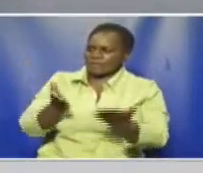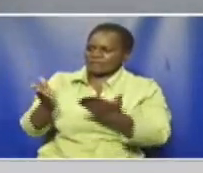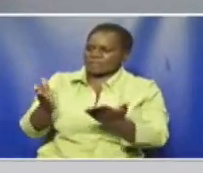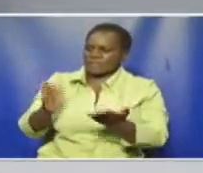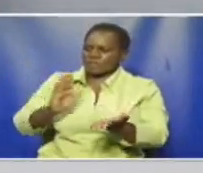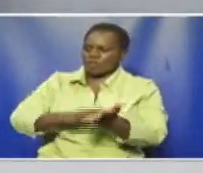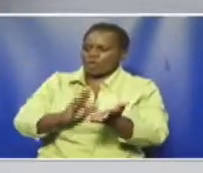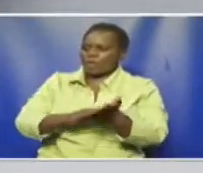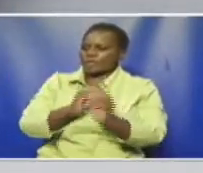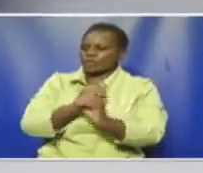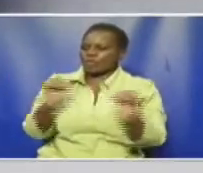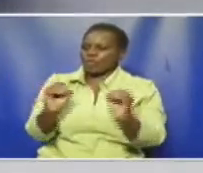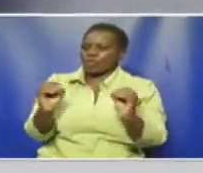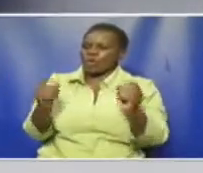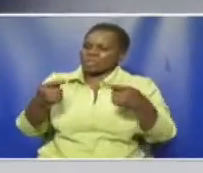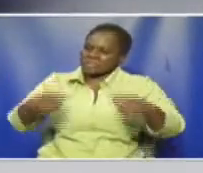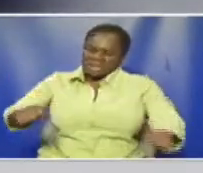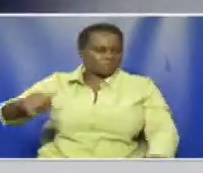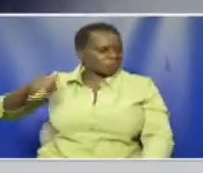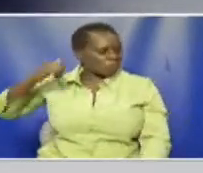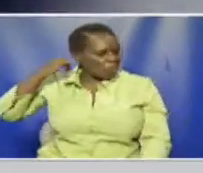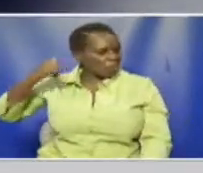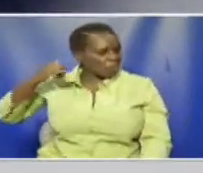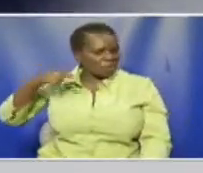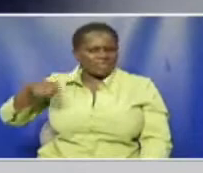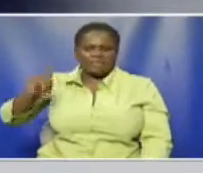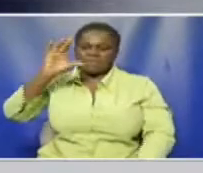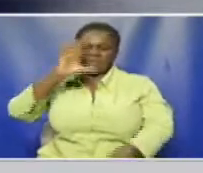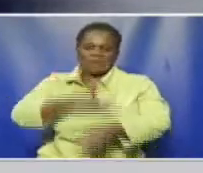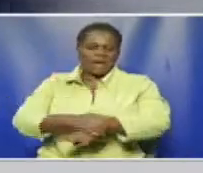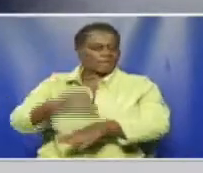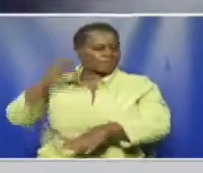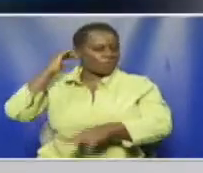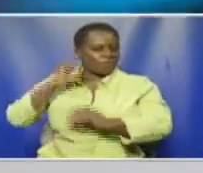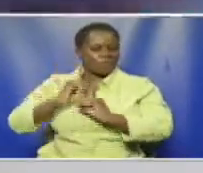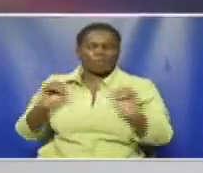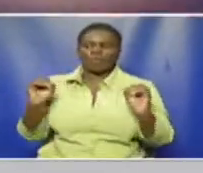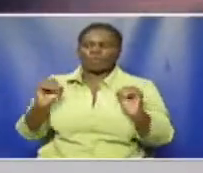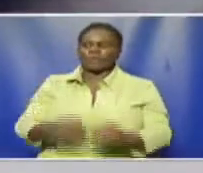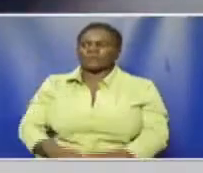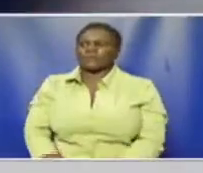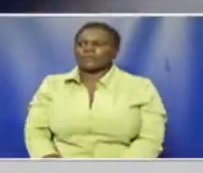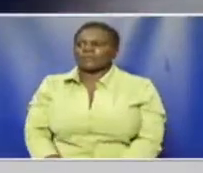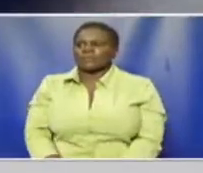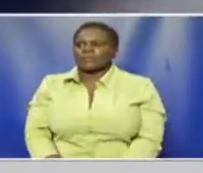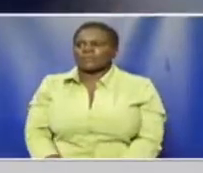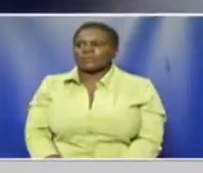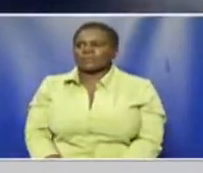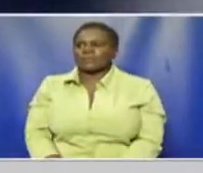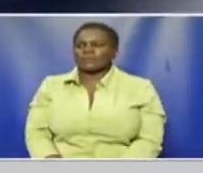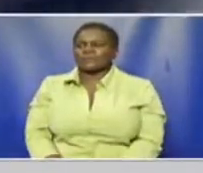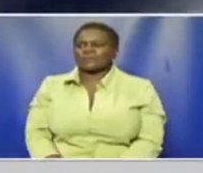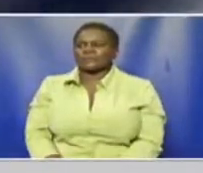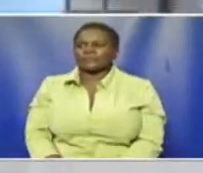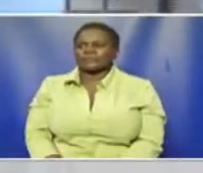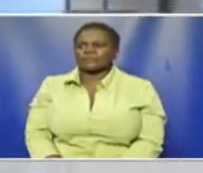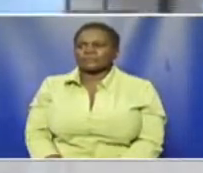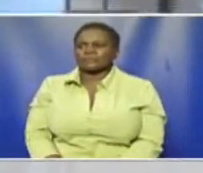formal statement, and efforts to reach them for a comment were futile. George Maringa, KTN News.